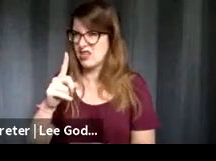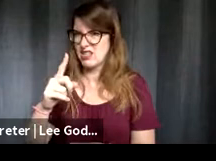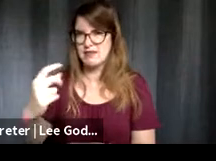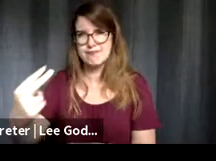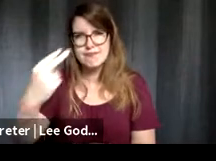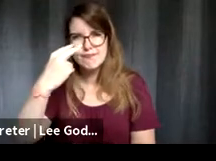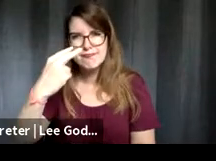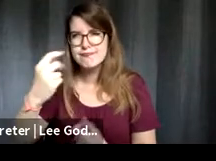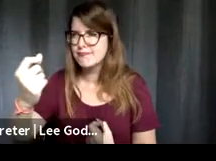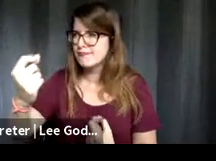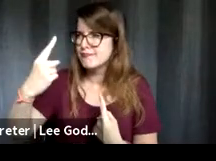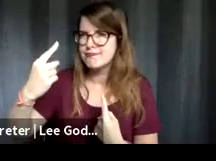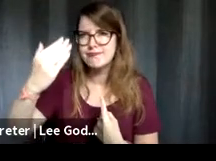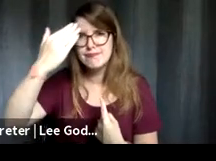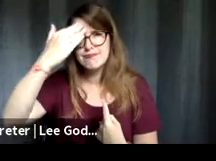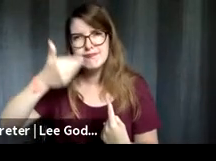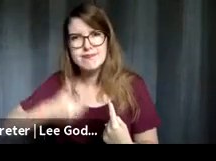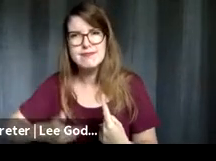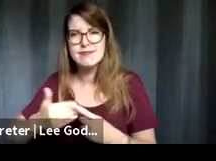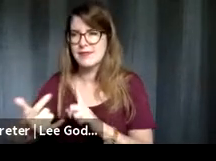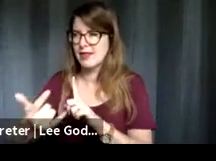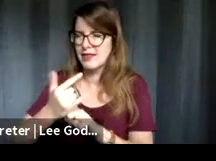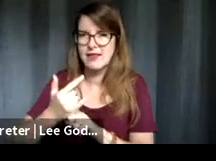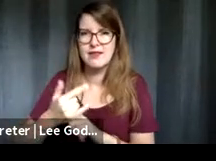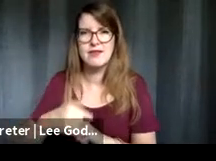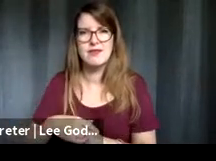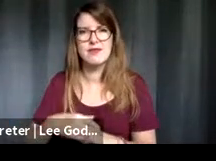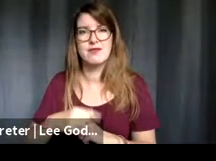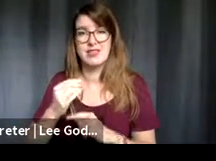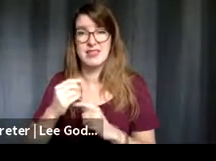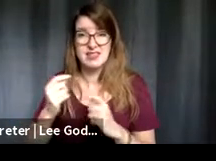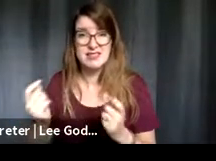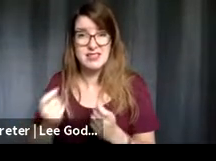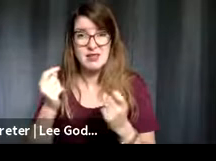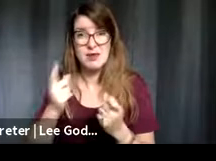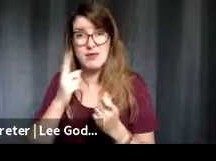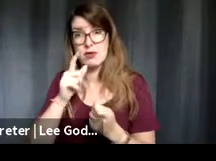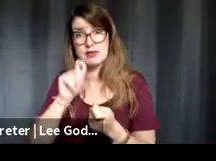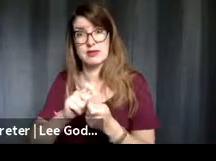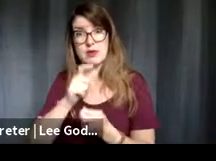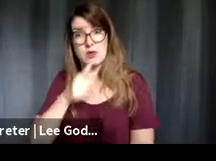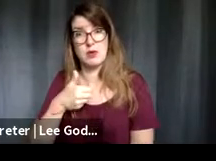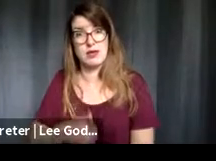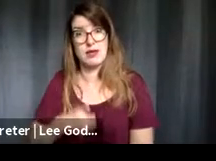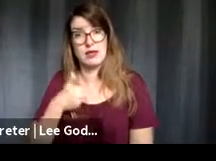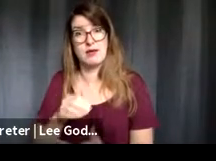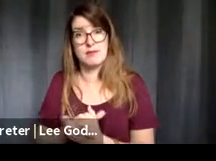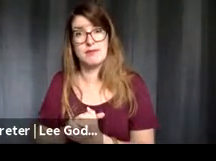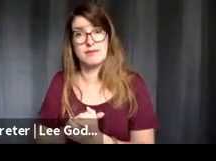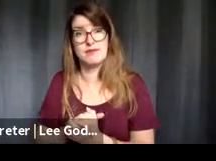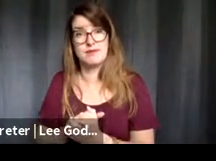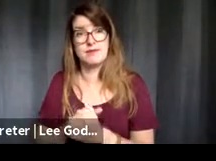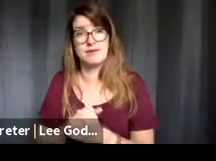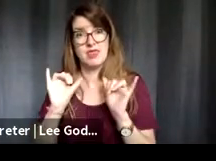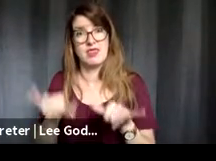known and loved and celebrated for exactly who I am has